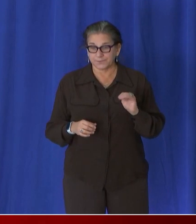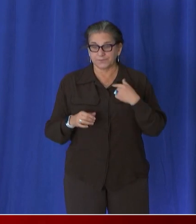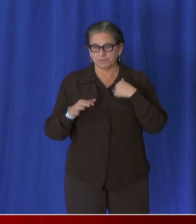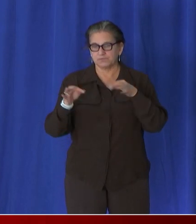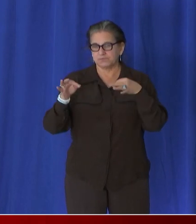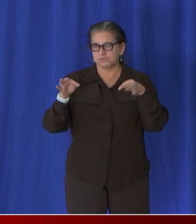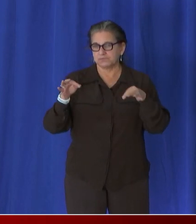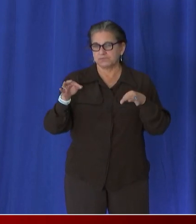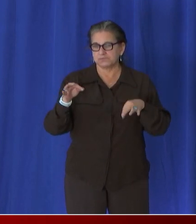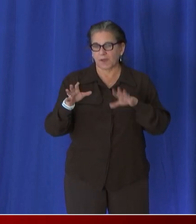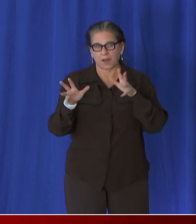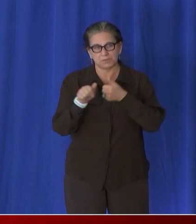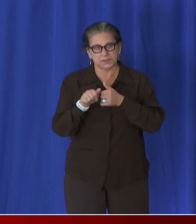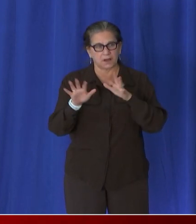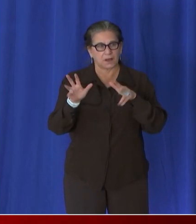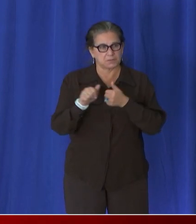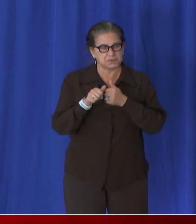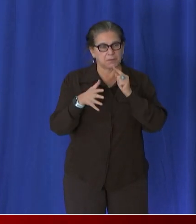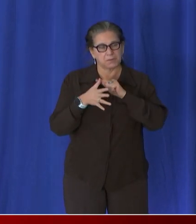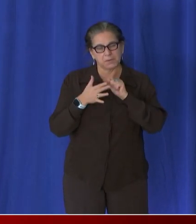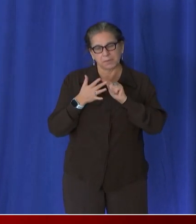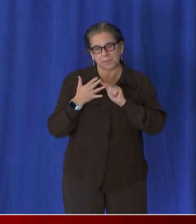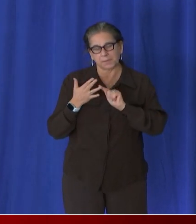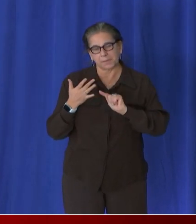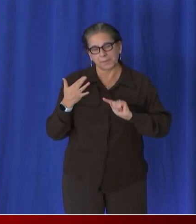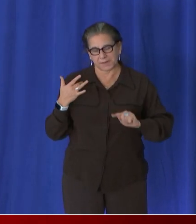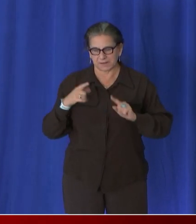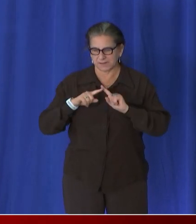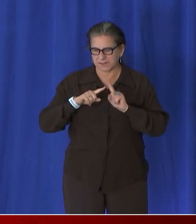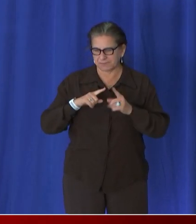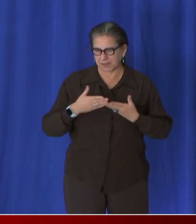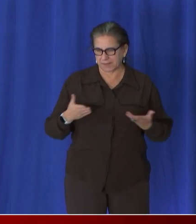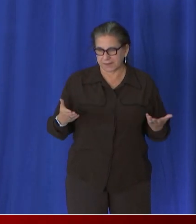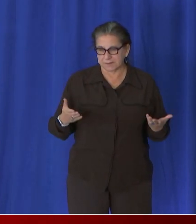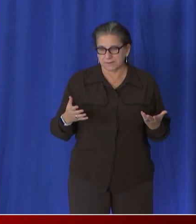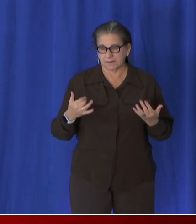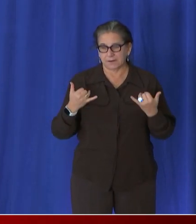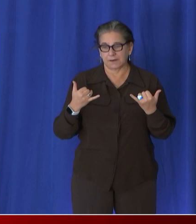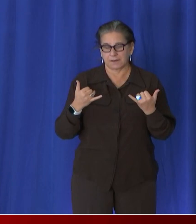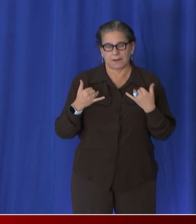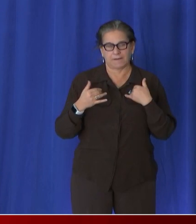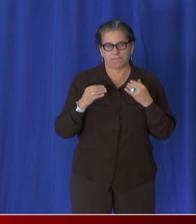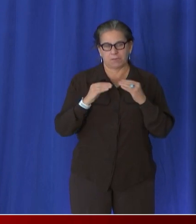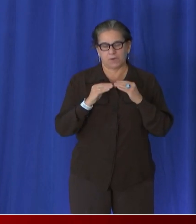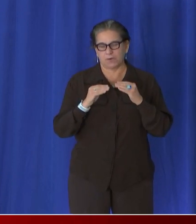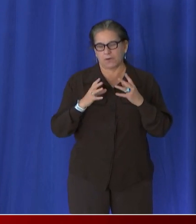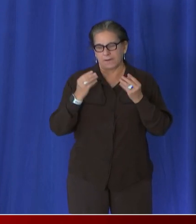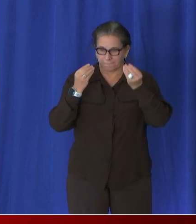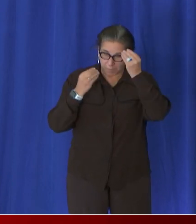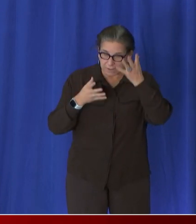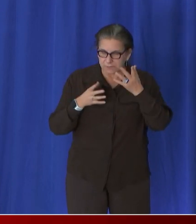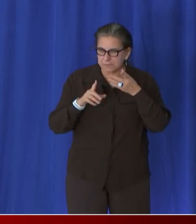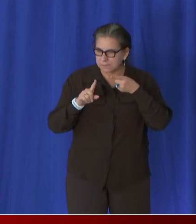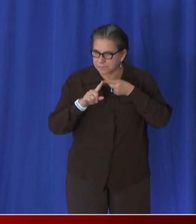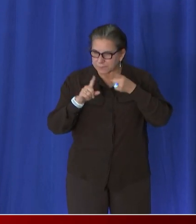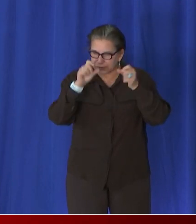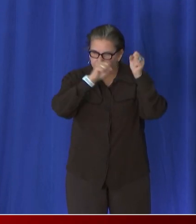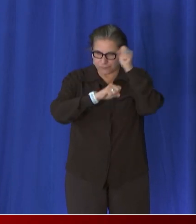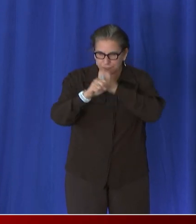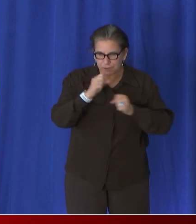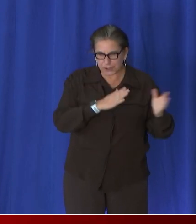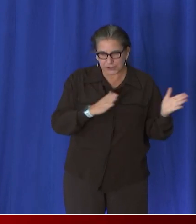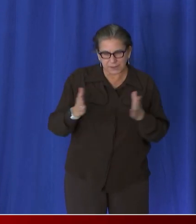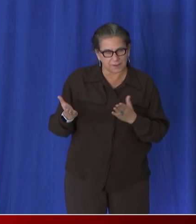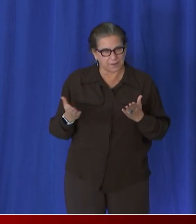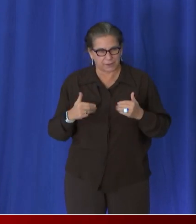to talk about more strategies to keep DC residents safe before the holidays and